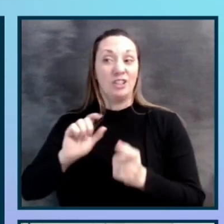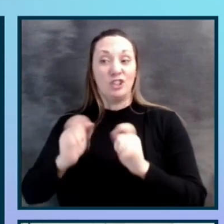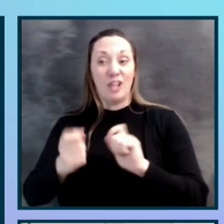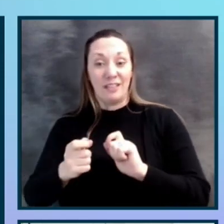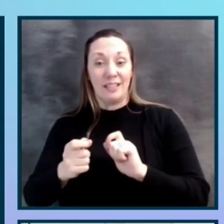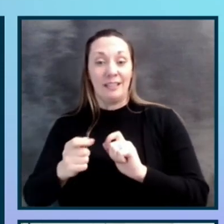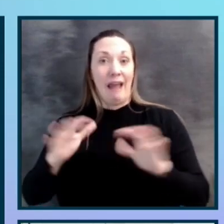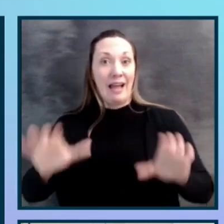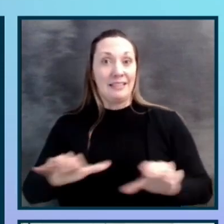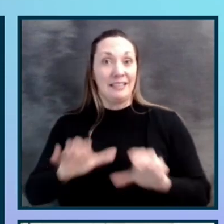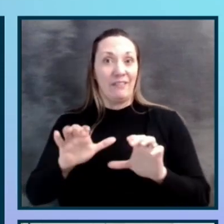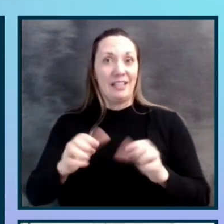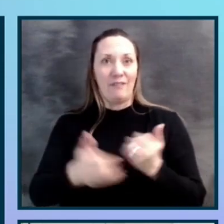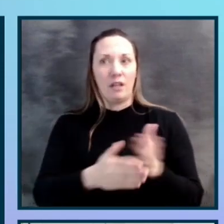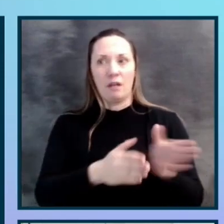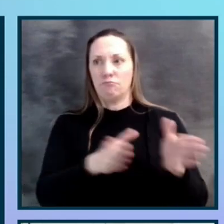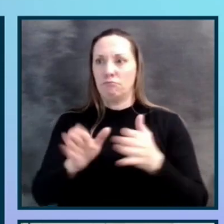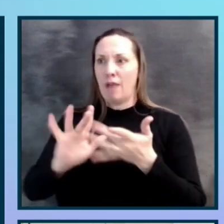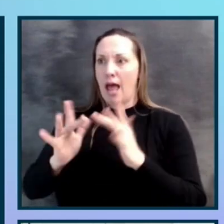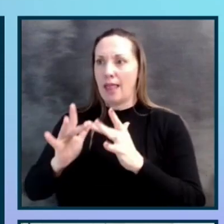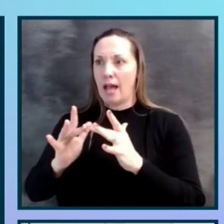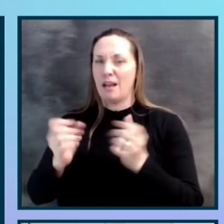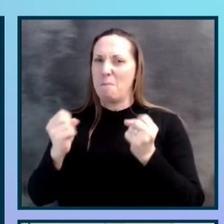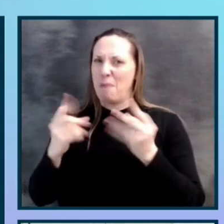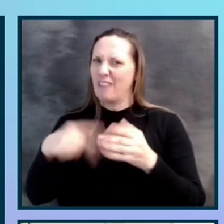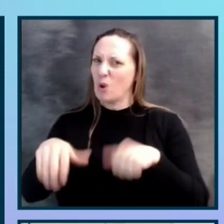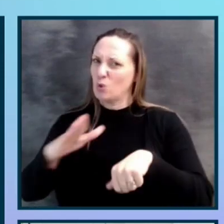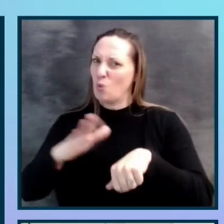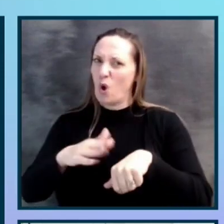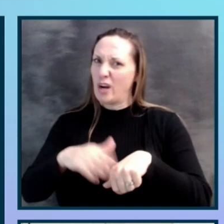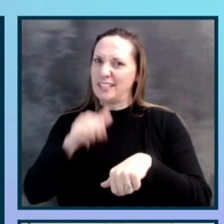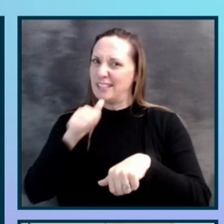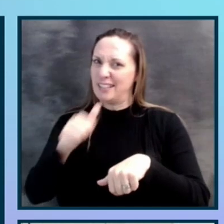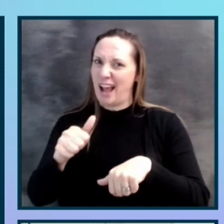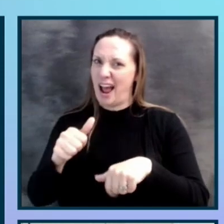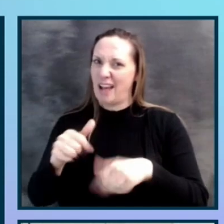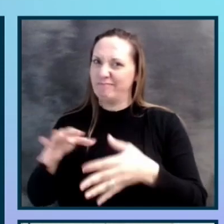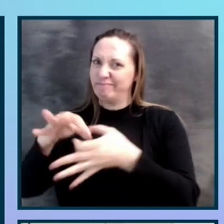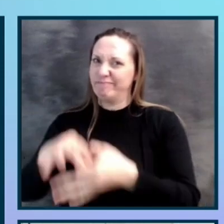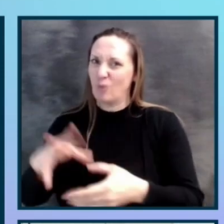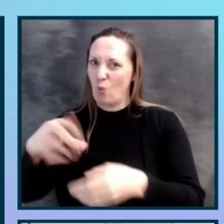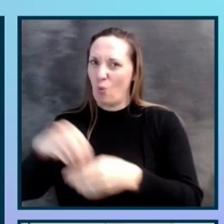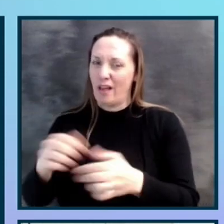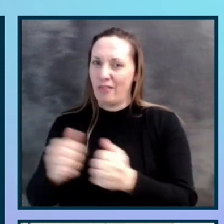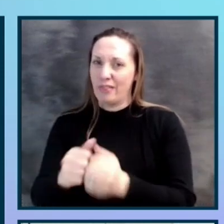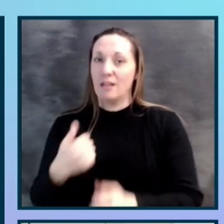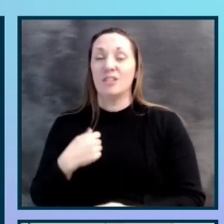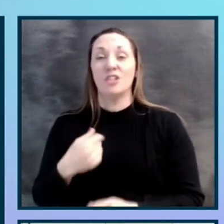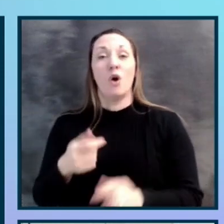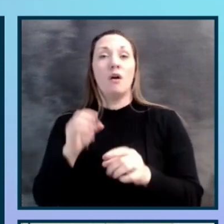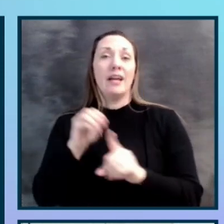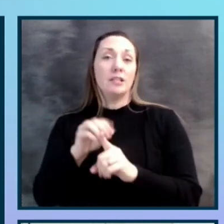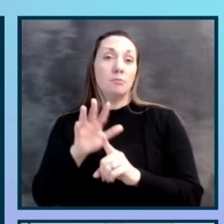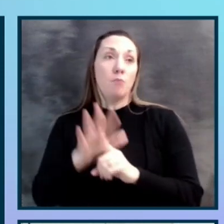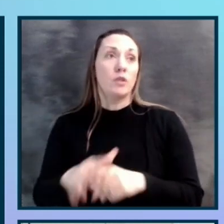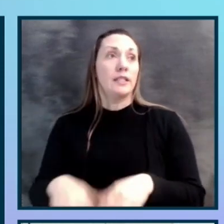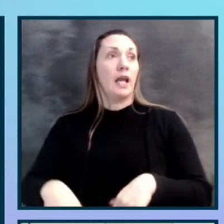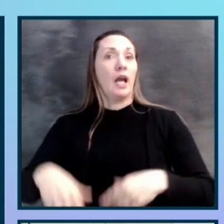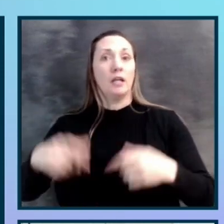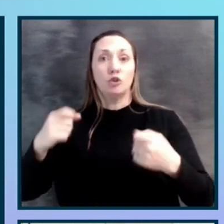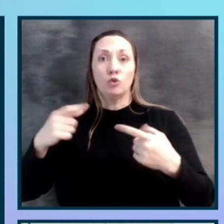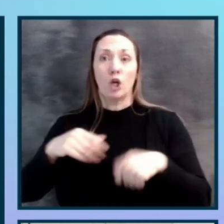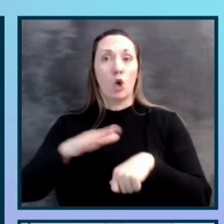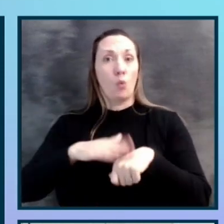online, many of these warnings didn't follow. At the end of the day, exposure to triggering and/or disturbing content, regardless of